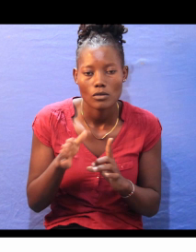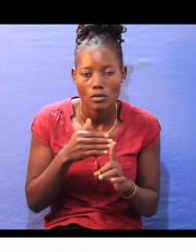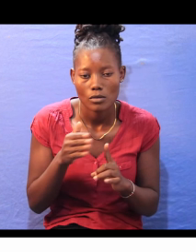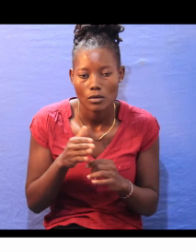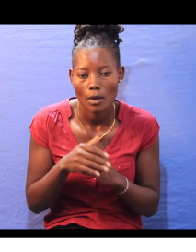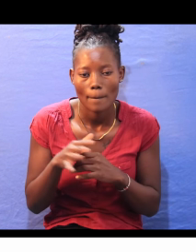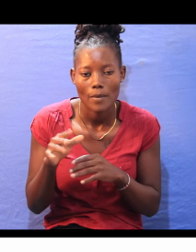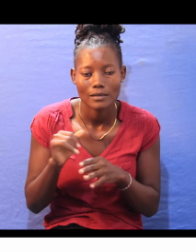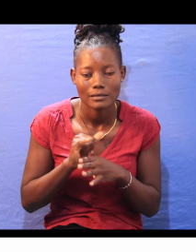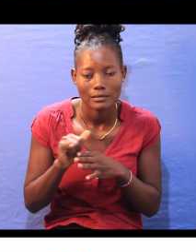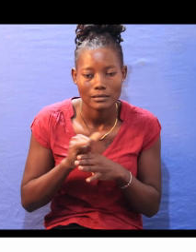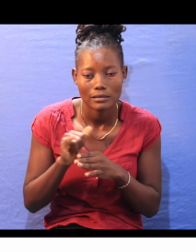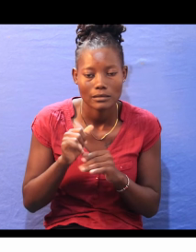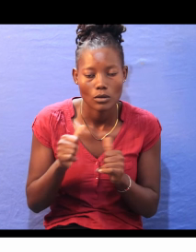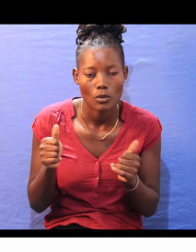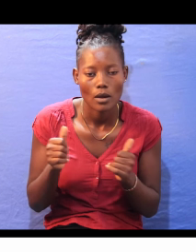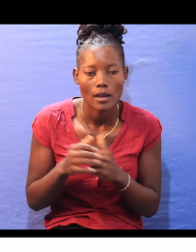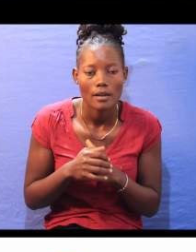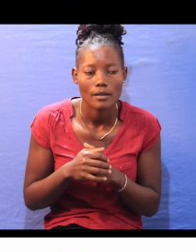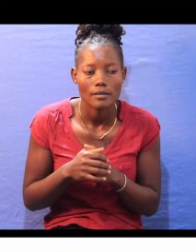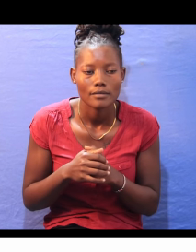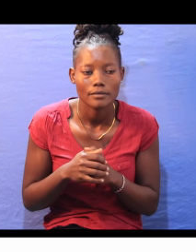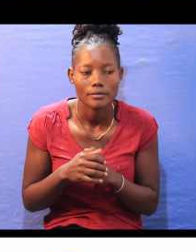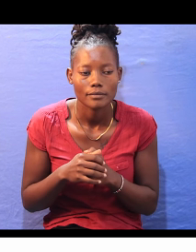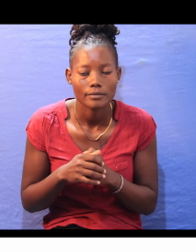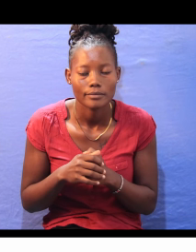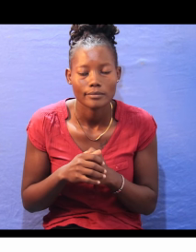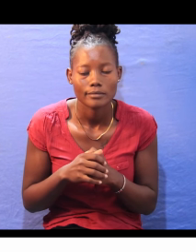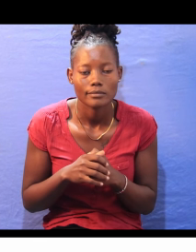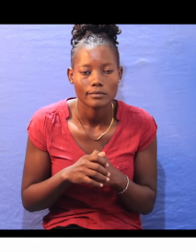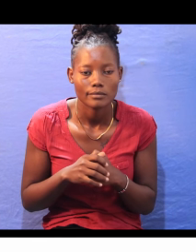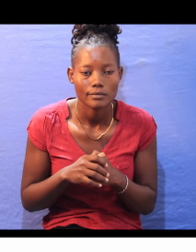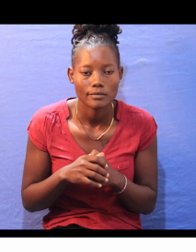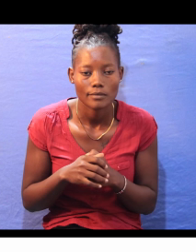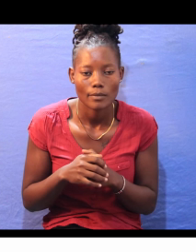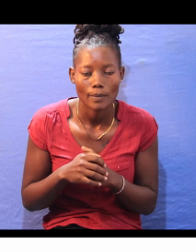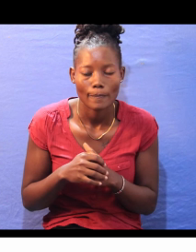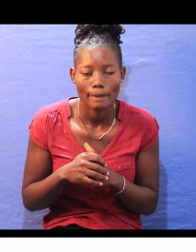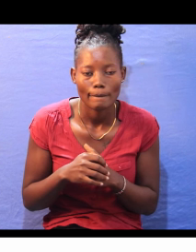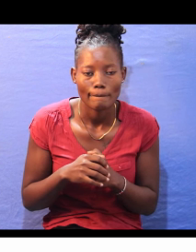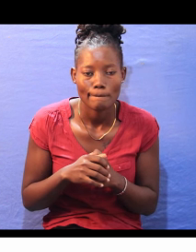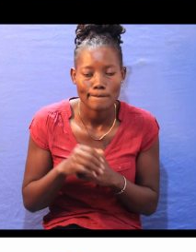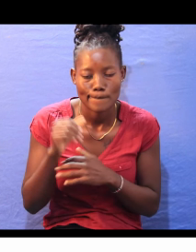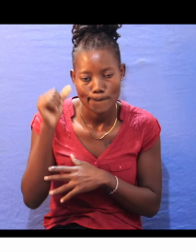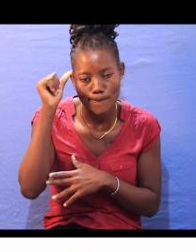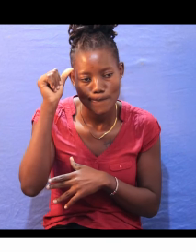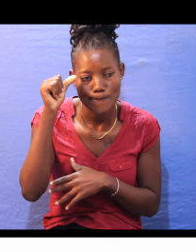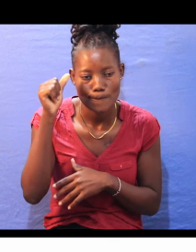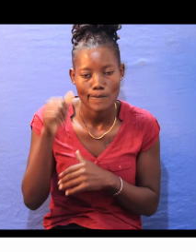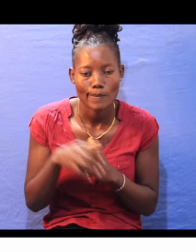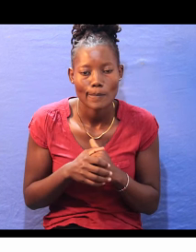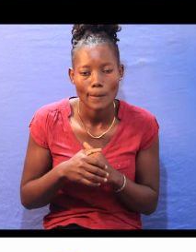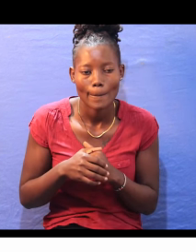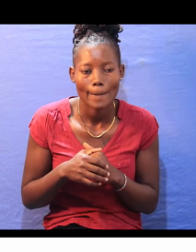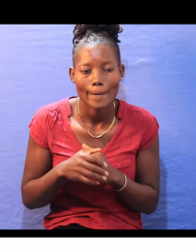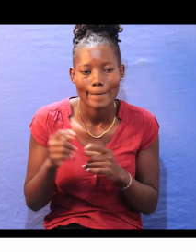training. And then we have local muscular endurance, which is the ability to